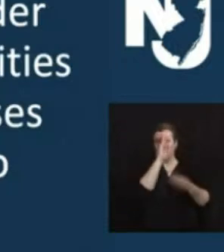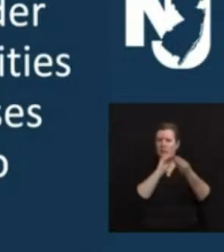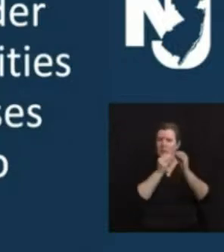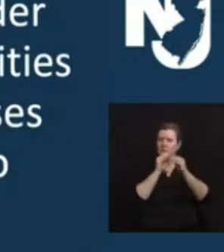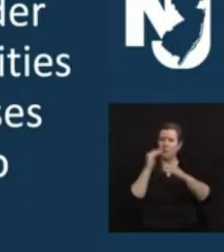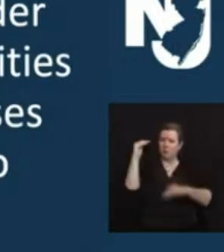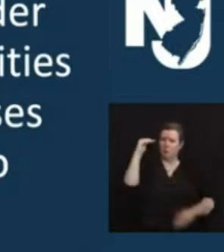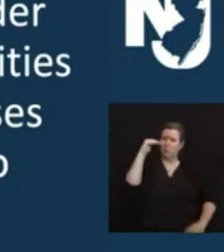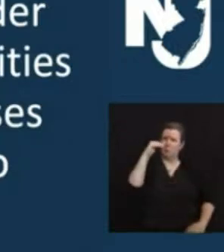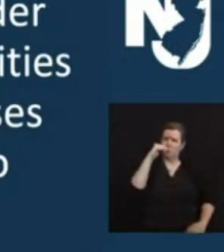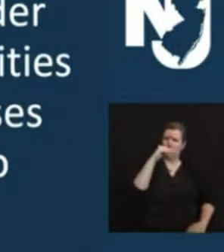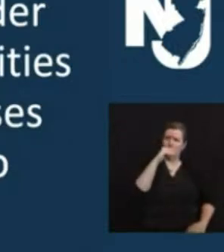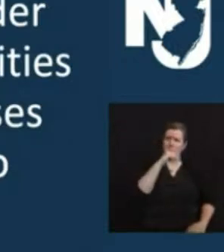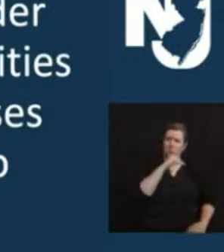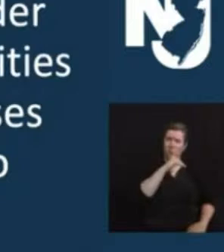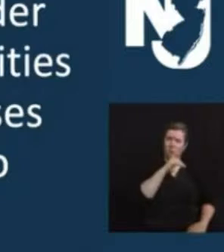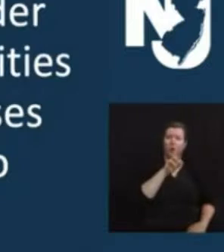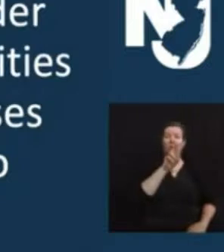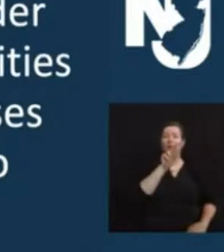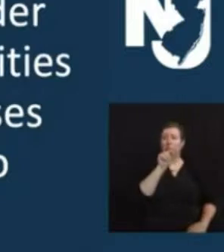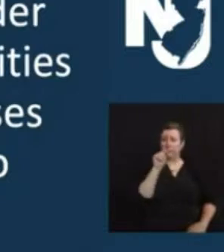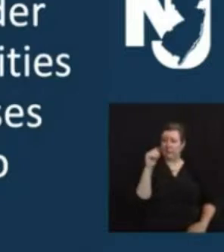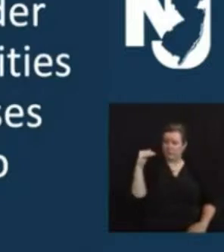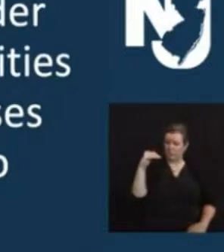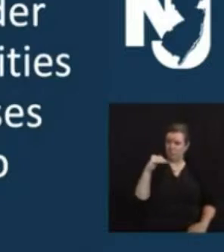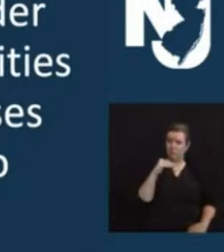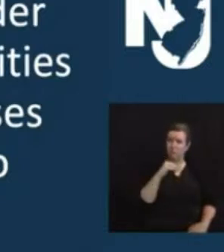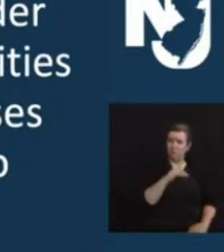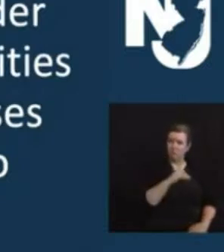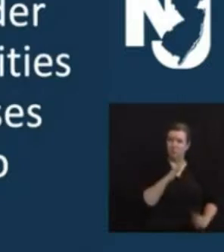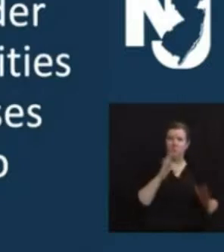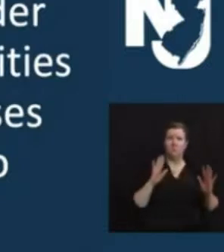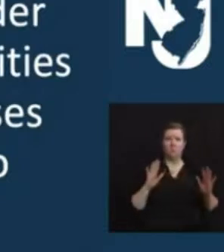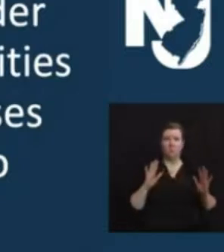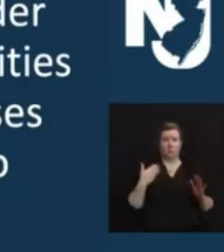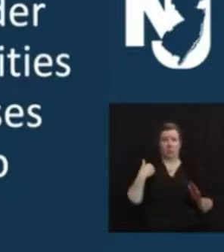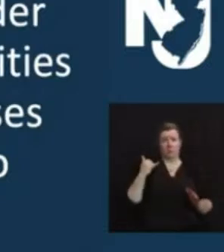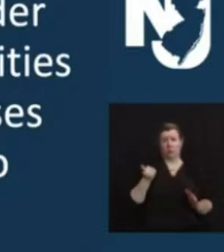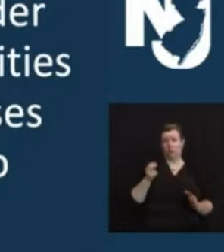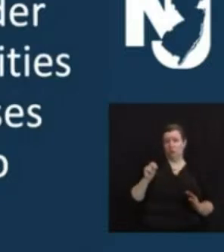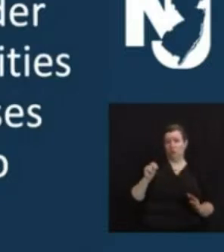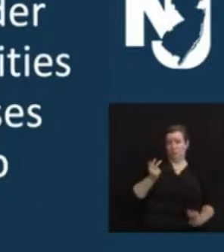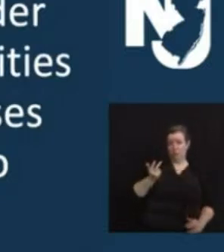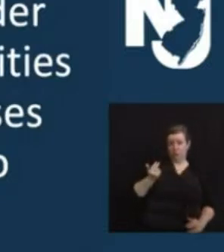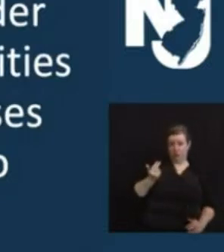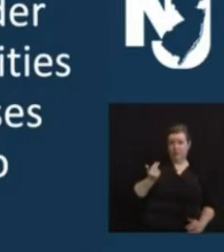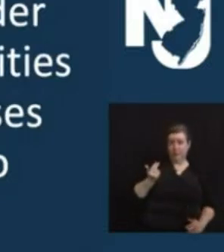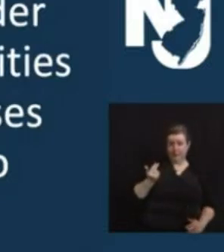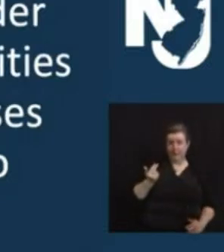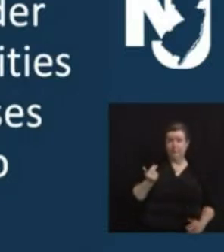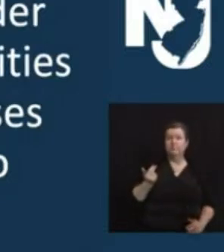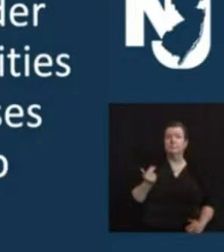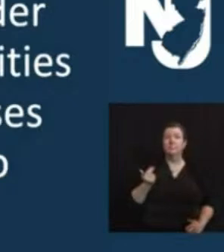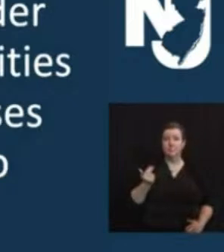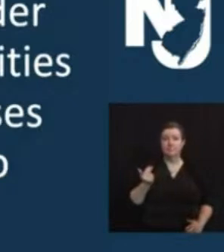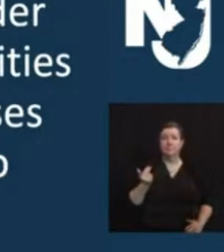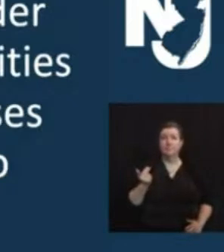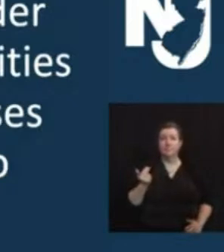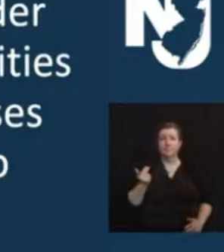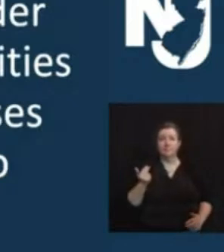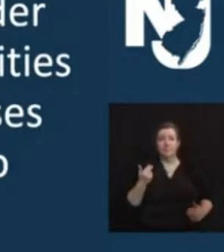January 13th, we reported 3,726 confirmed and suspected COVID cases in our